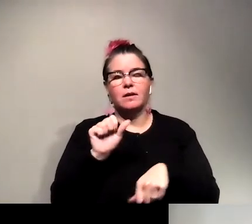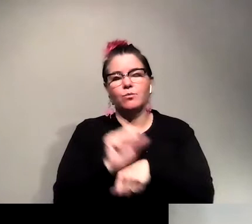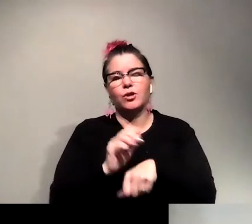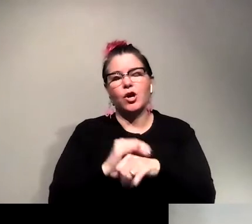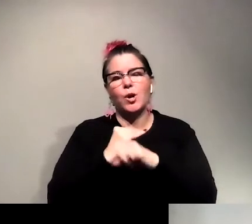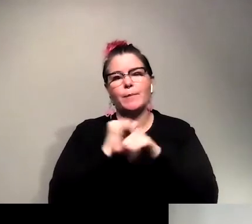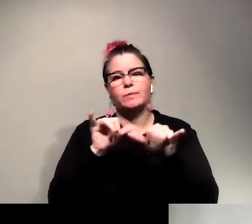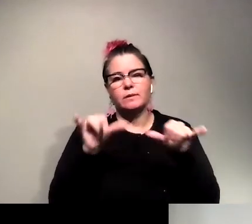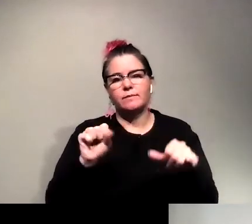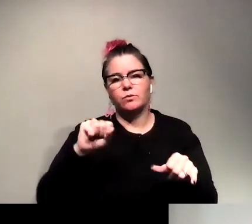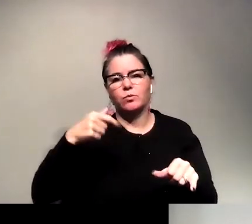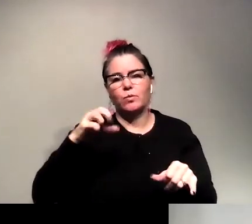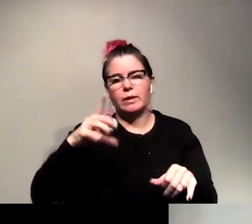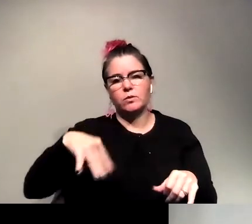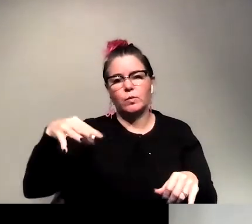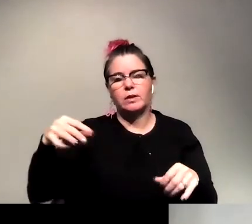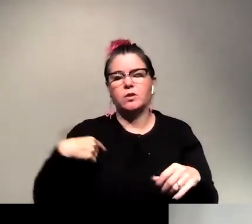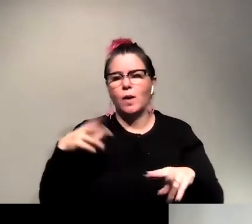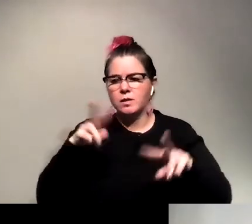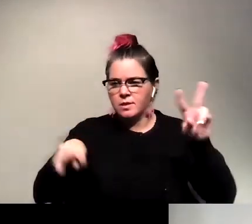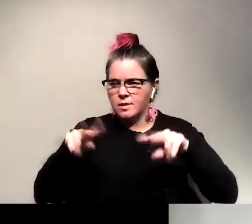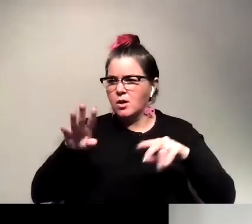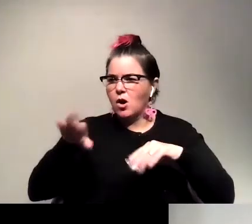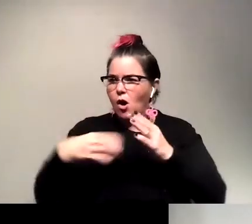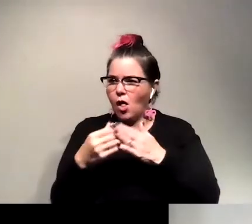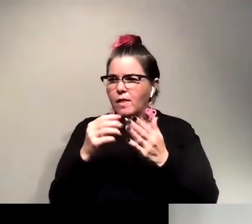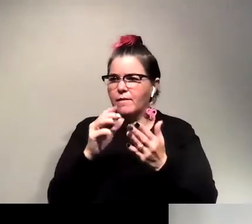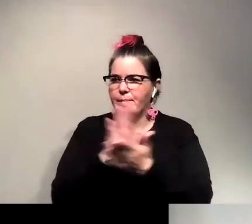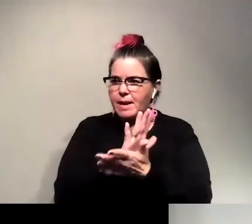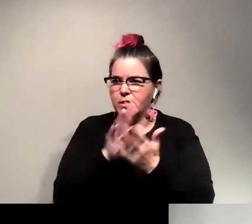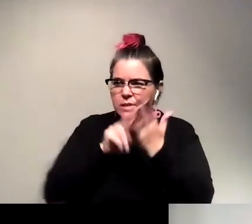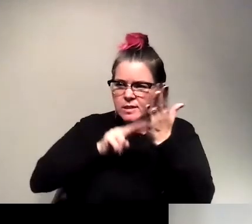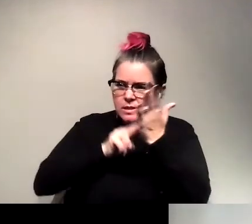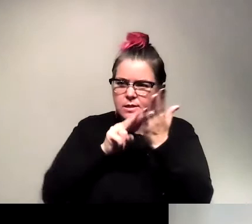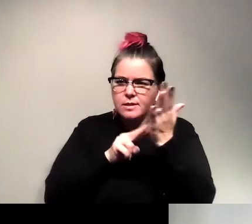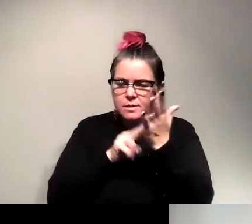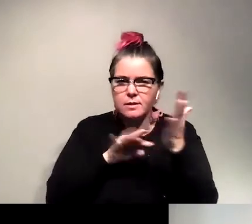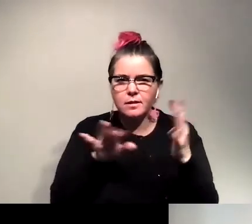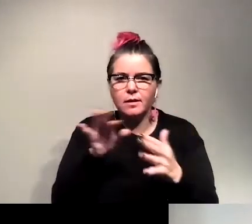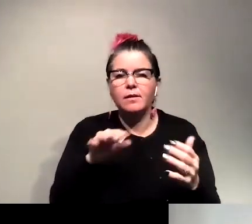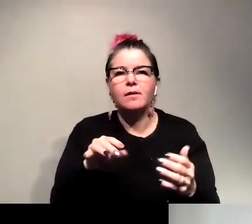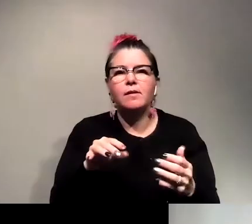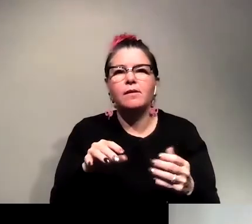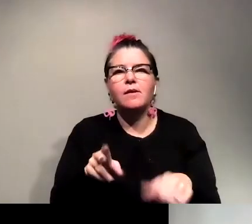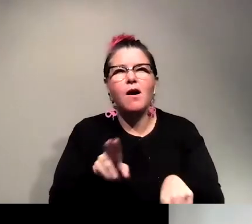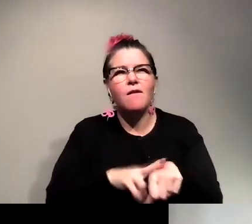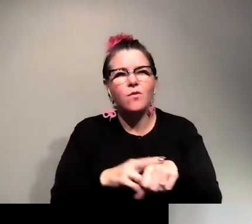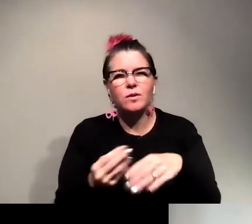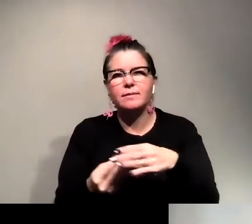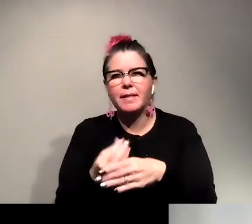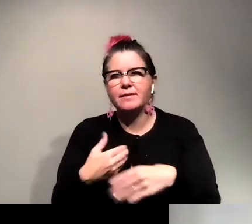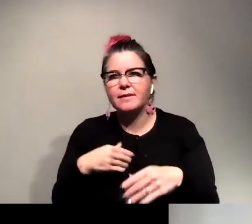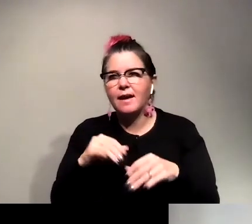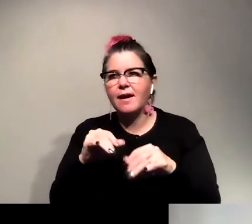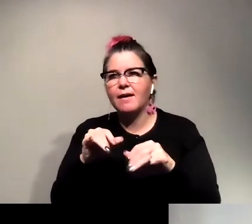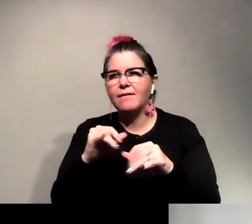and I was looking at all the immune system literature I could get my paws on. And I like, of course plants have an immune system. Like, oh,